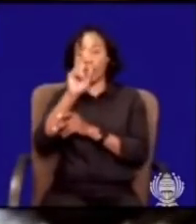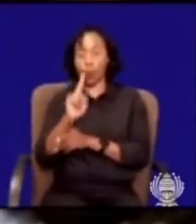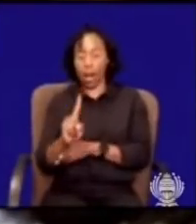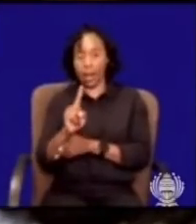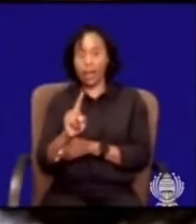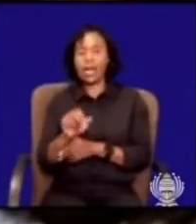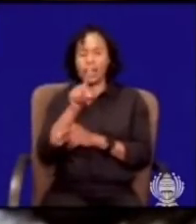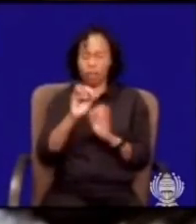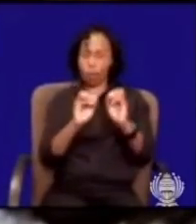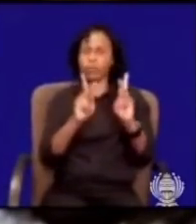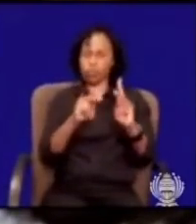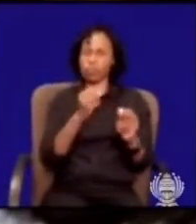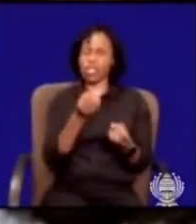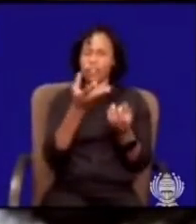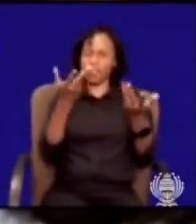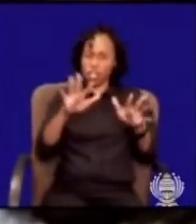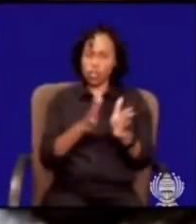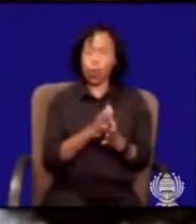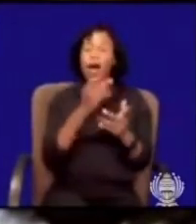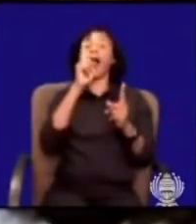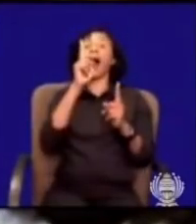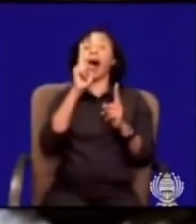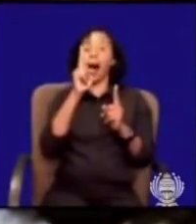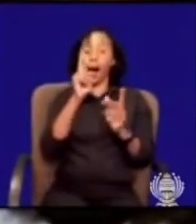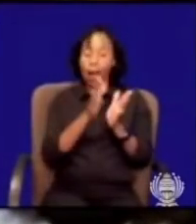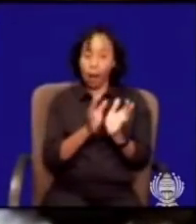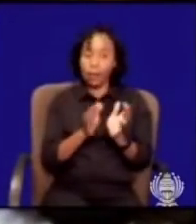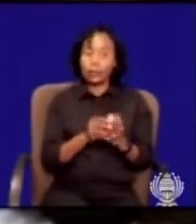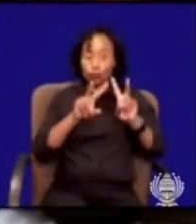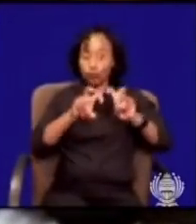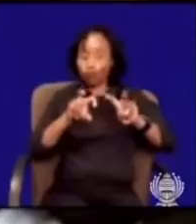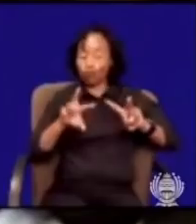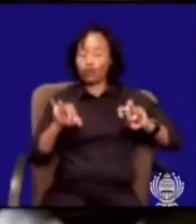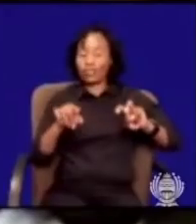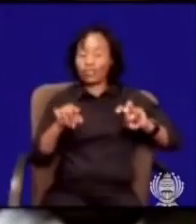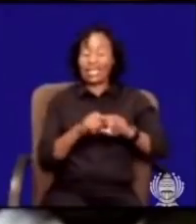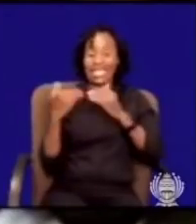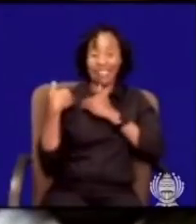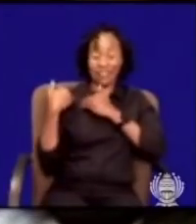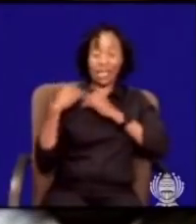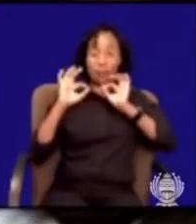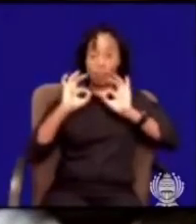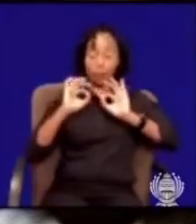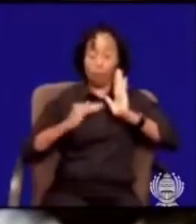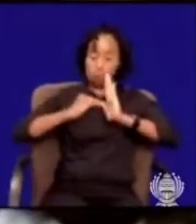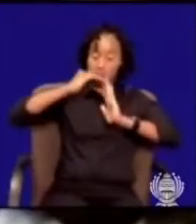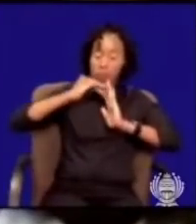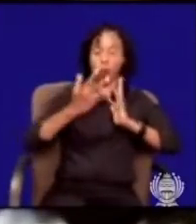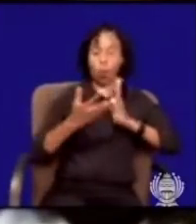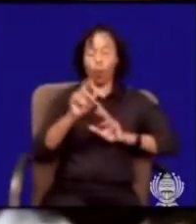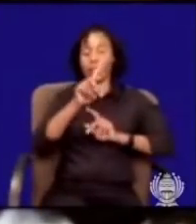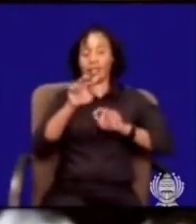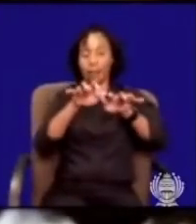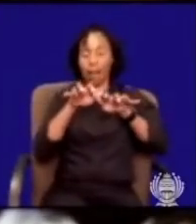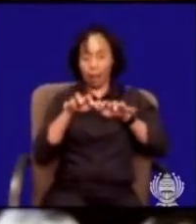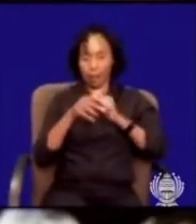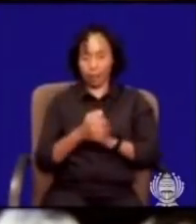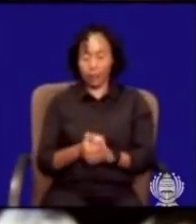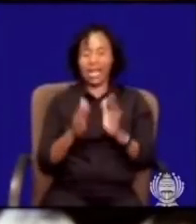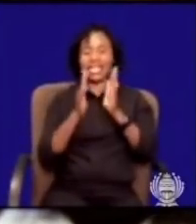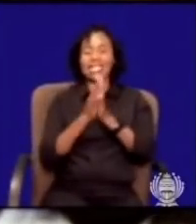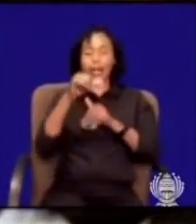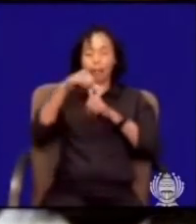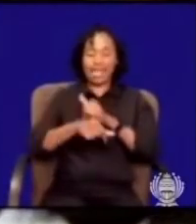for introspection and thus highlighted some of the issues with respect to fire safety on the parliamentary precinct. 10 months